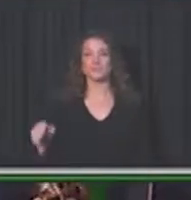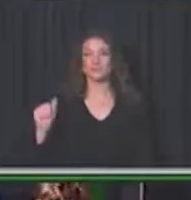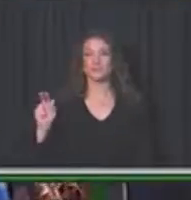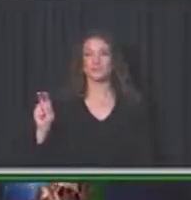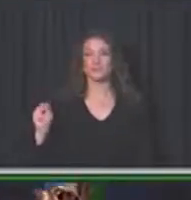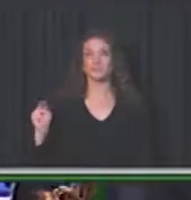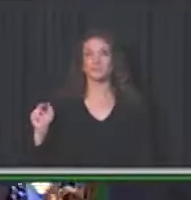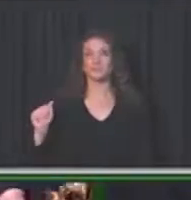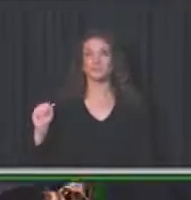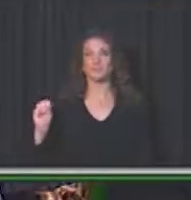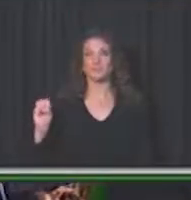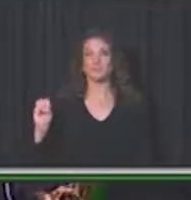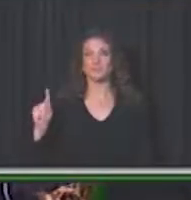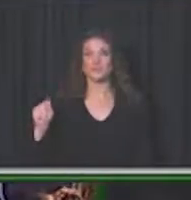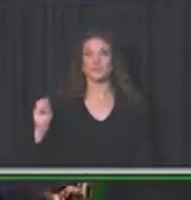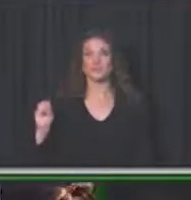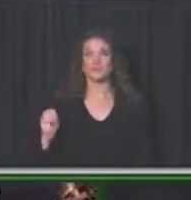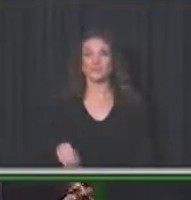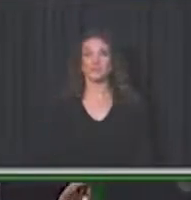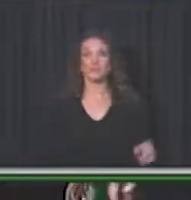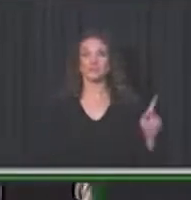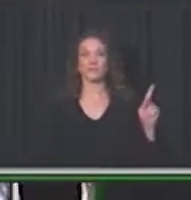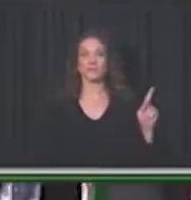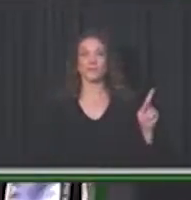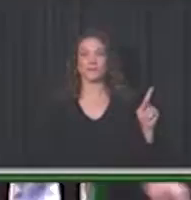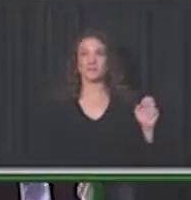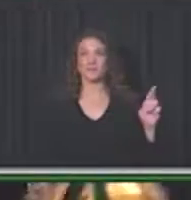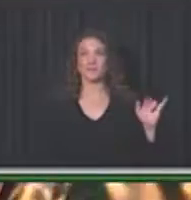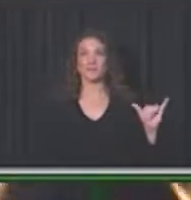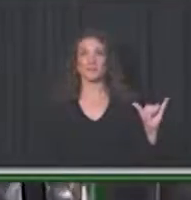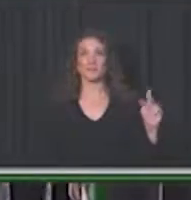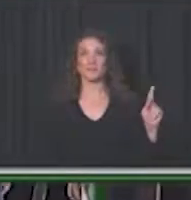Anna Soto. Carrie Kelper.